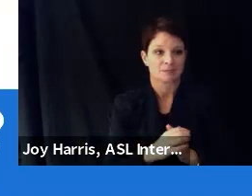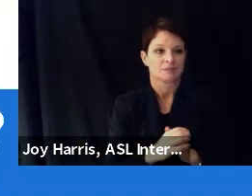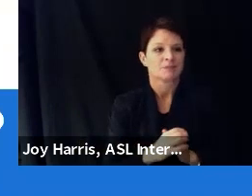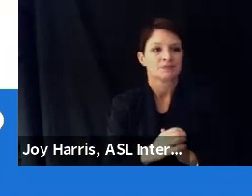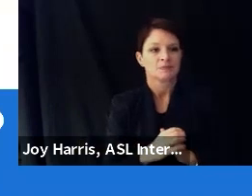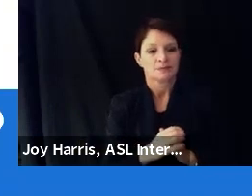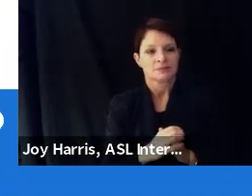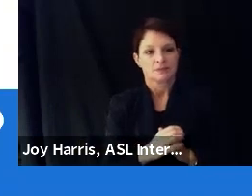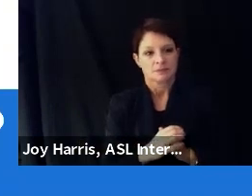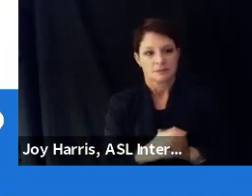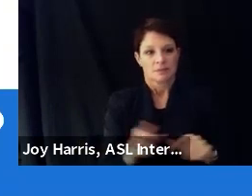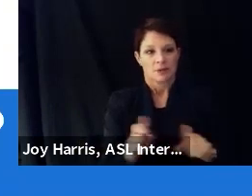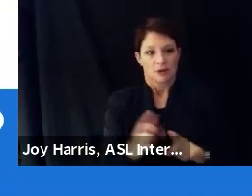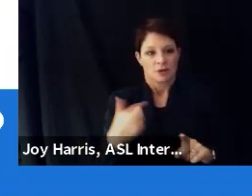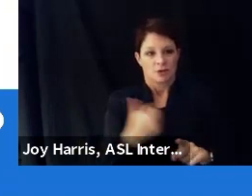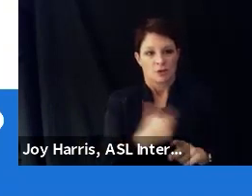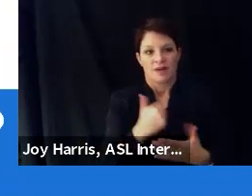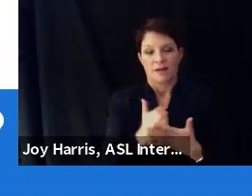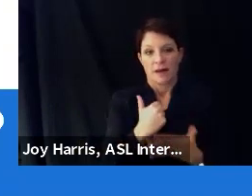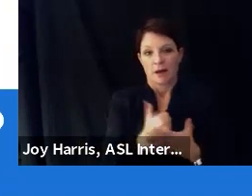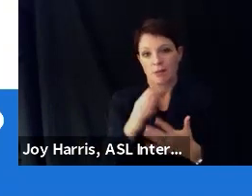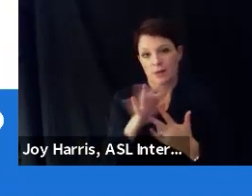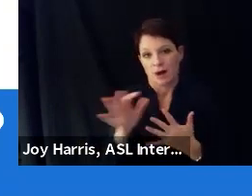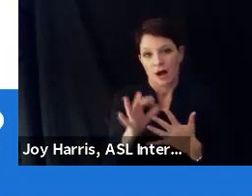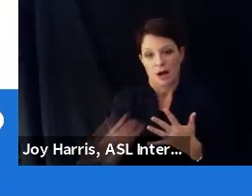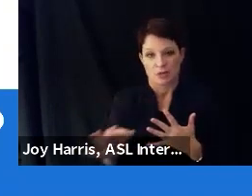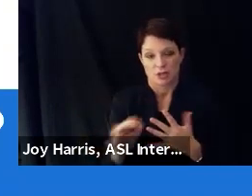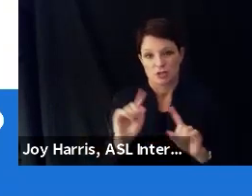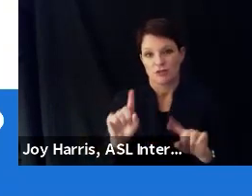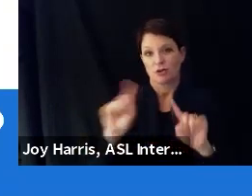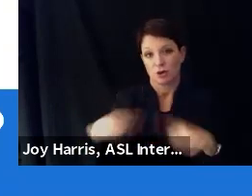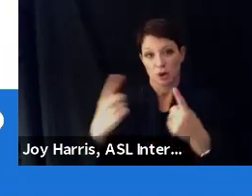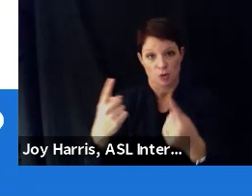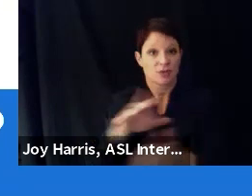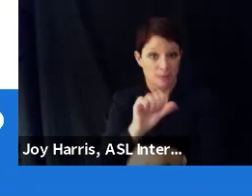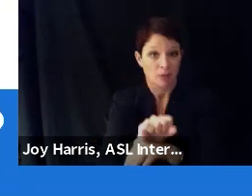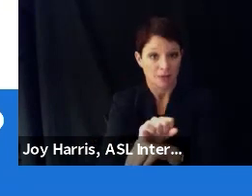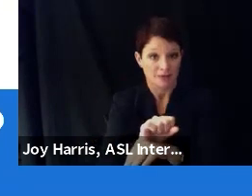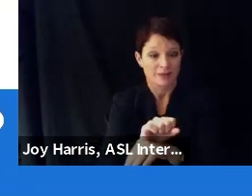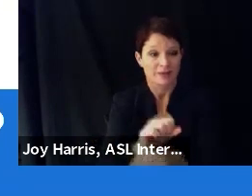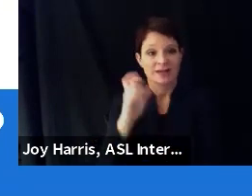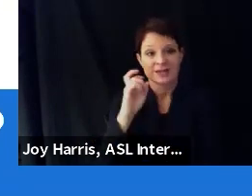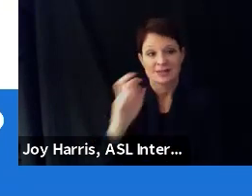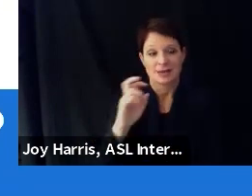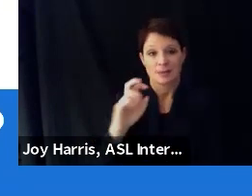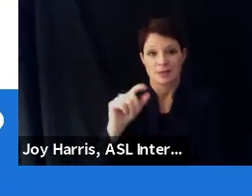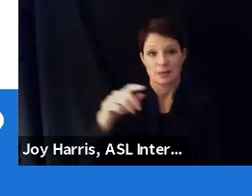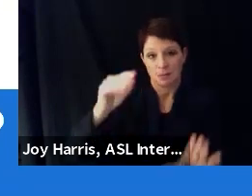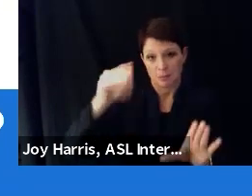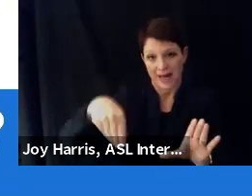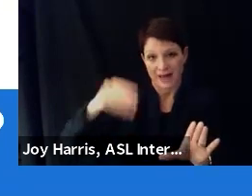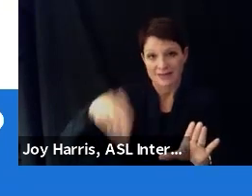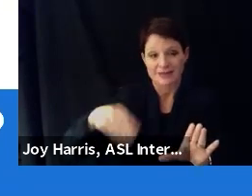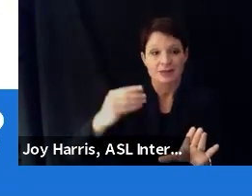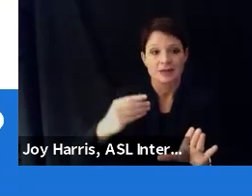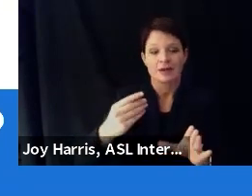And also we have help and options to help you get to your appointment. So you can get SEPTA transit passes. These are